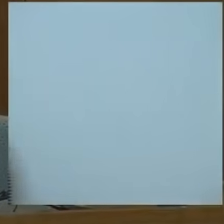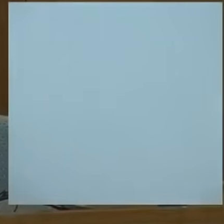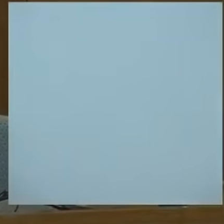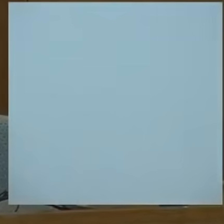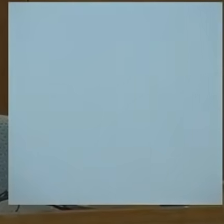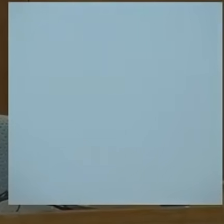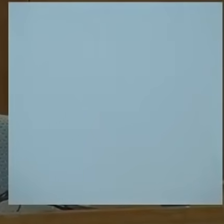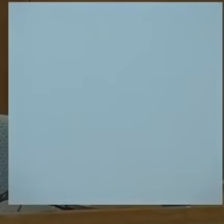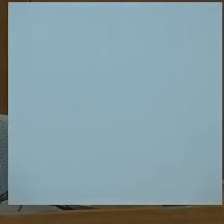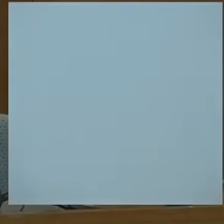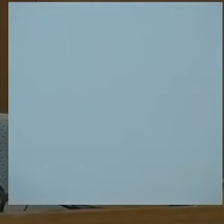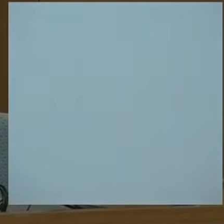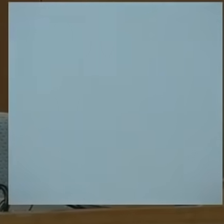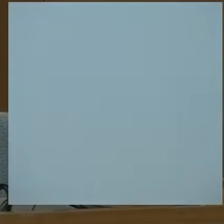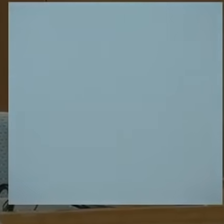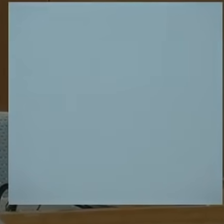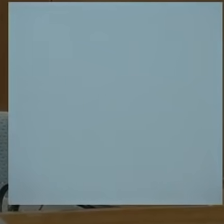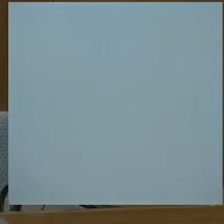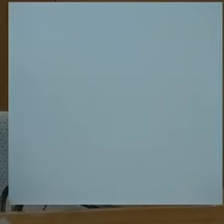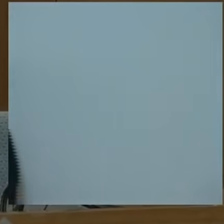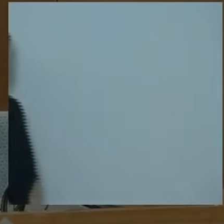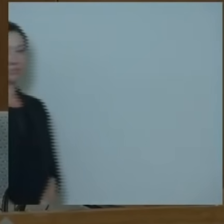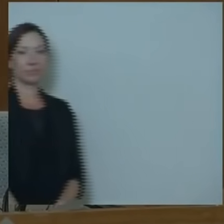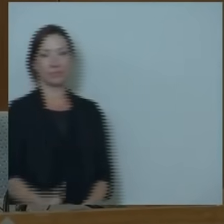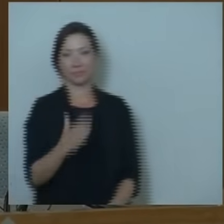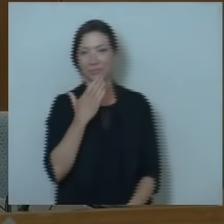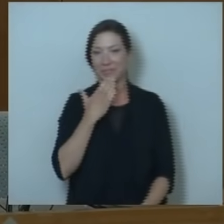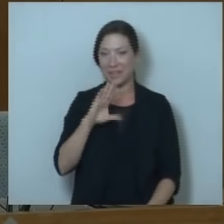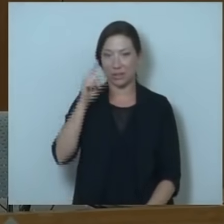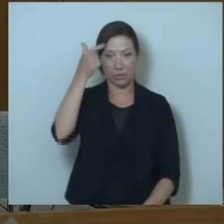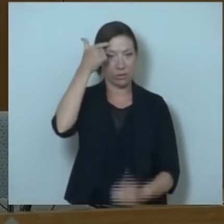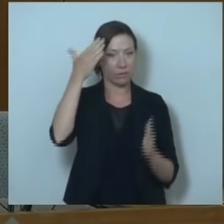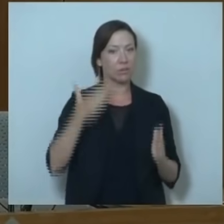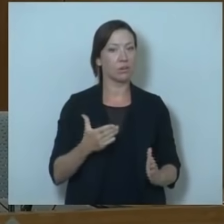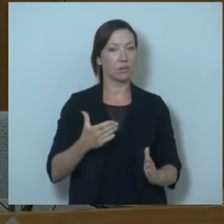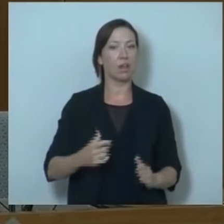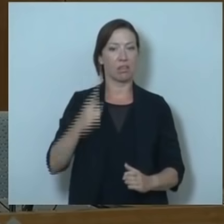that location. And I will say that we were successful in